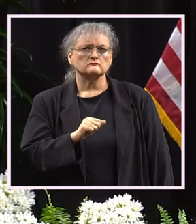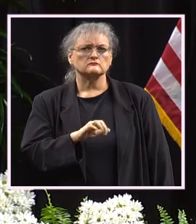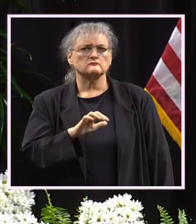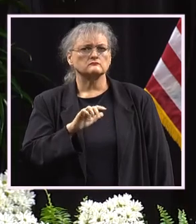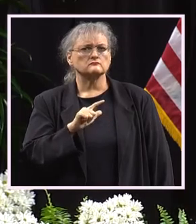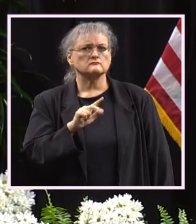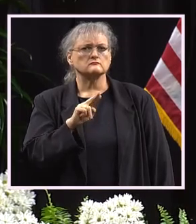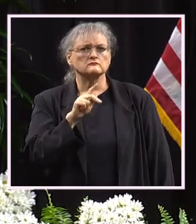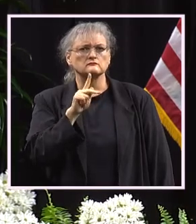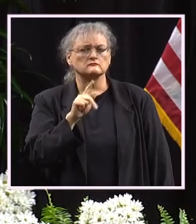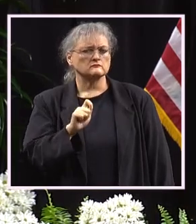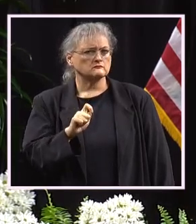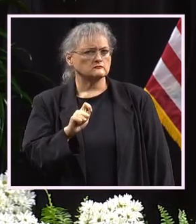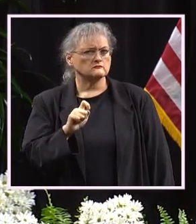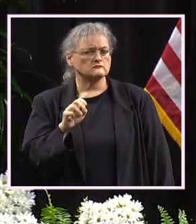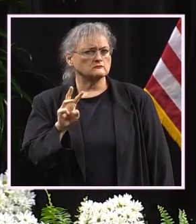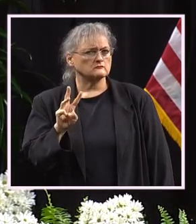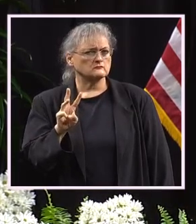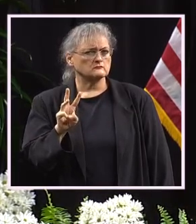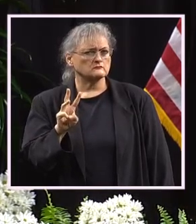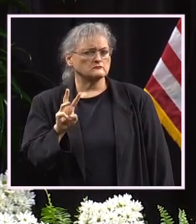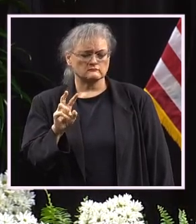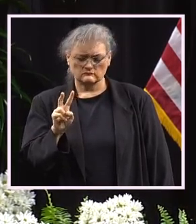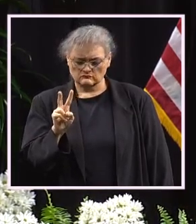Luke Y. Vieroa.